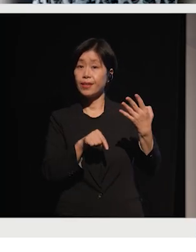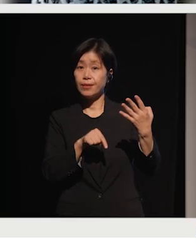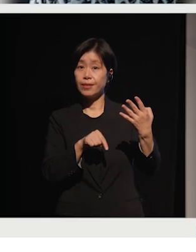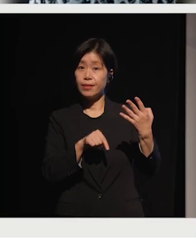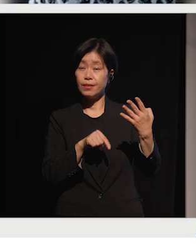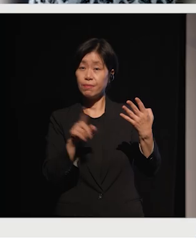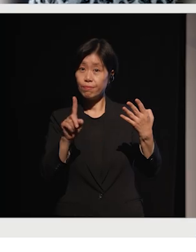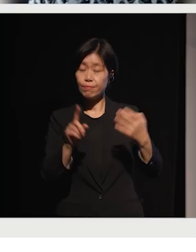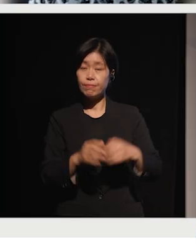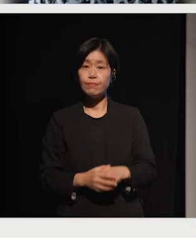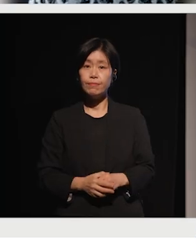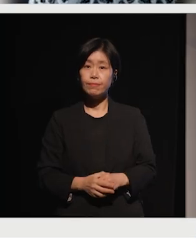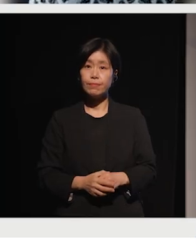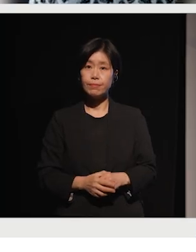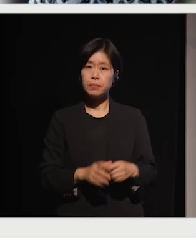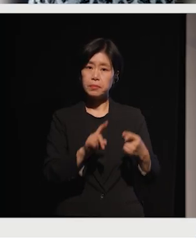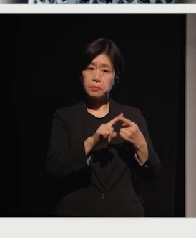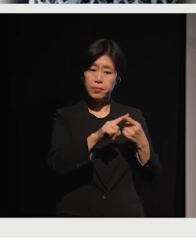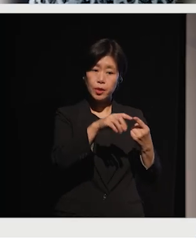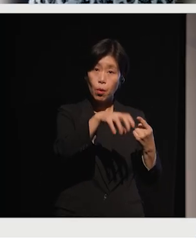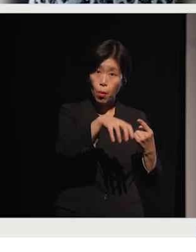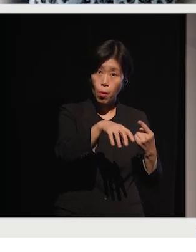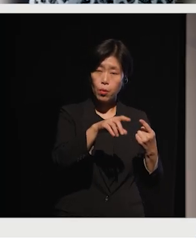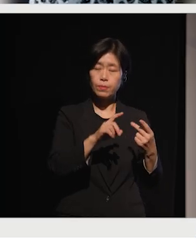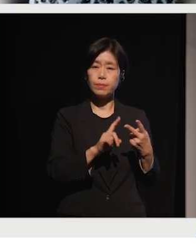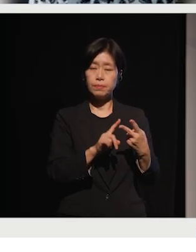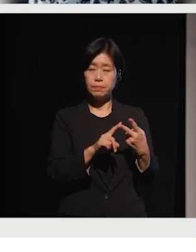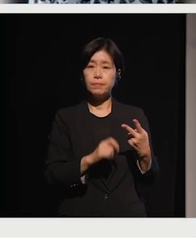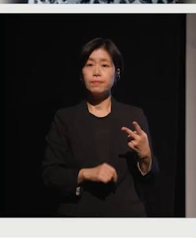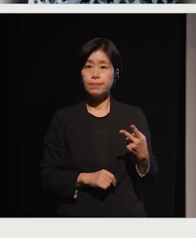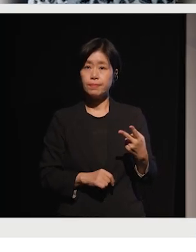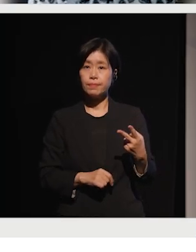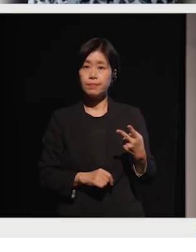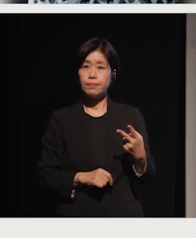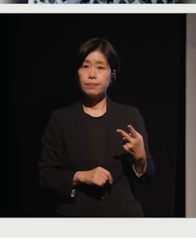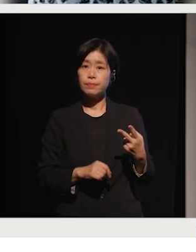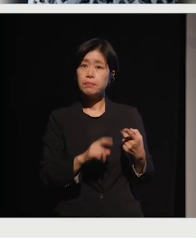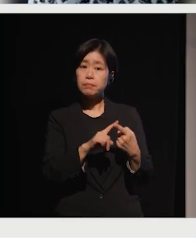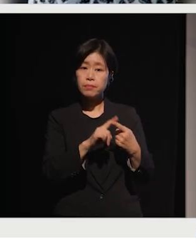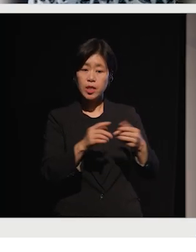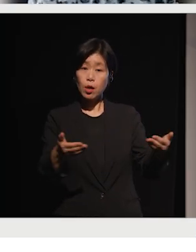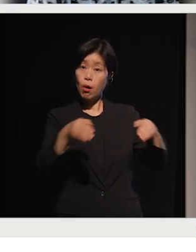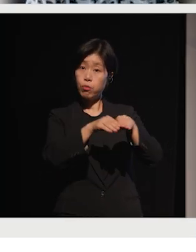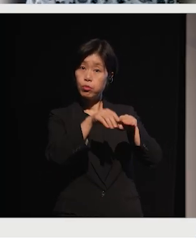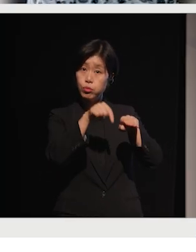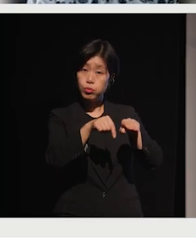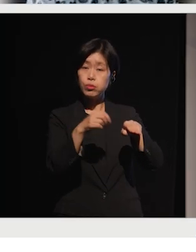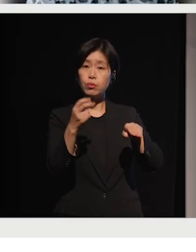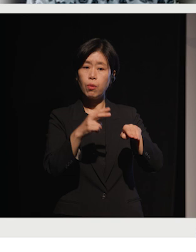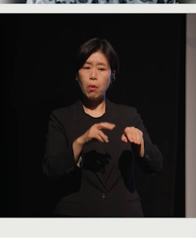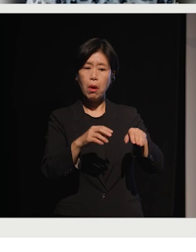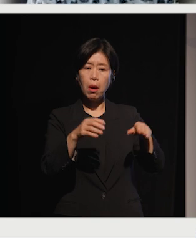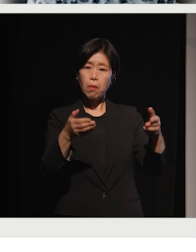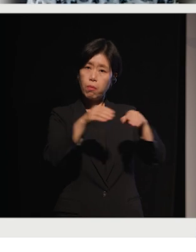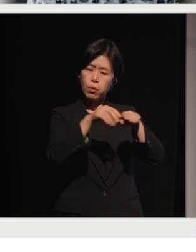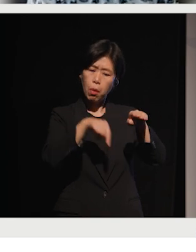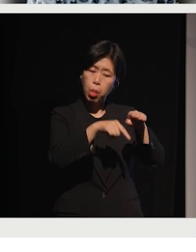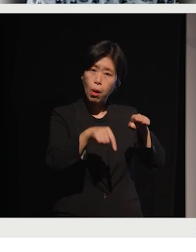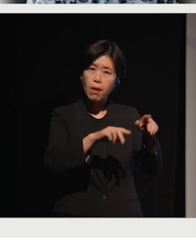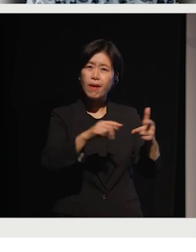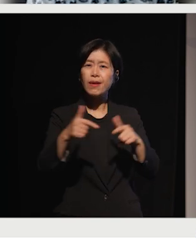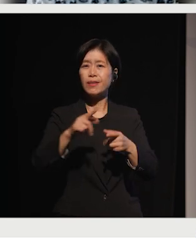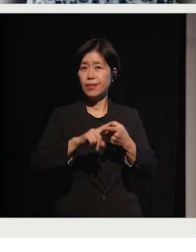physical. Obviously, that's going to be things like architecture, structure, buildings. And in some